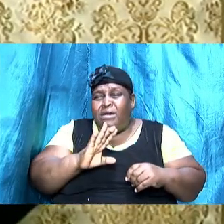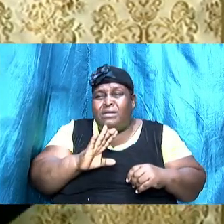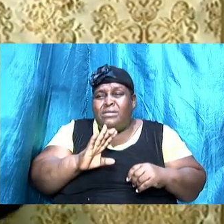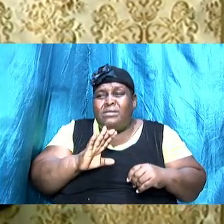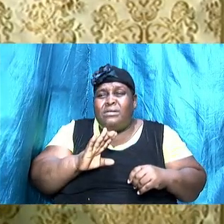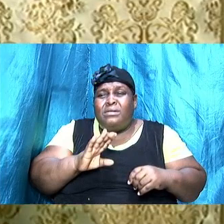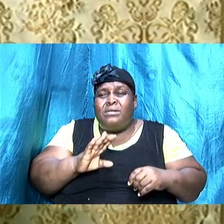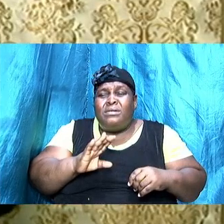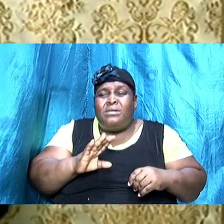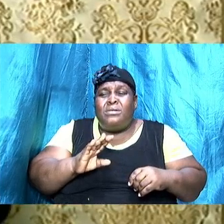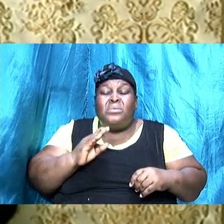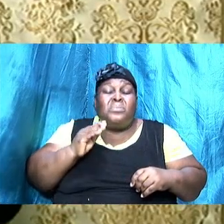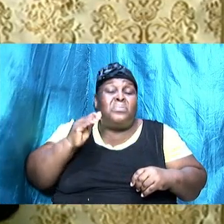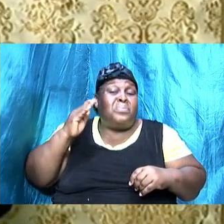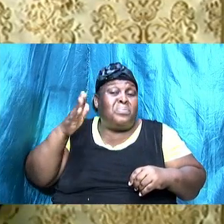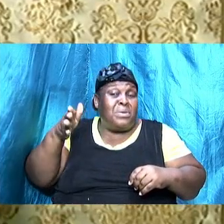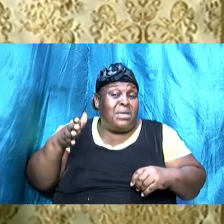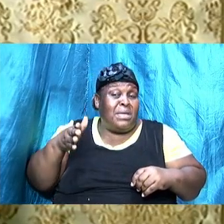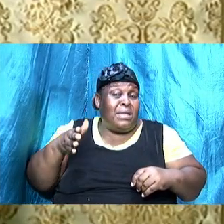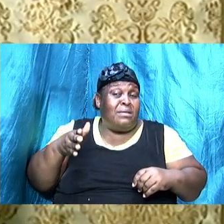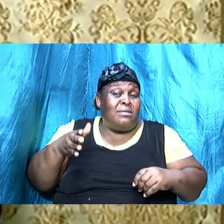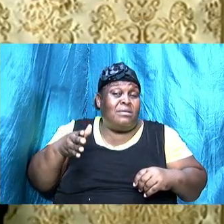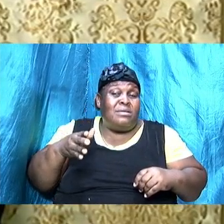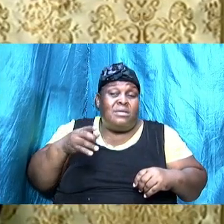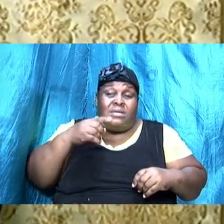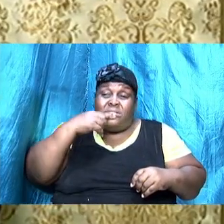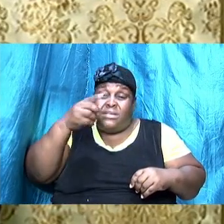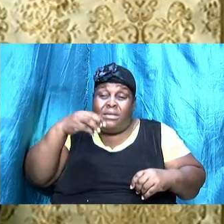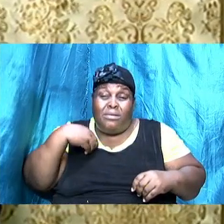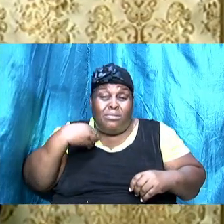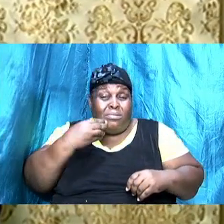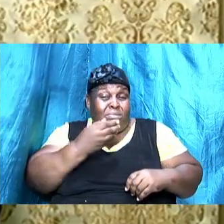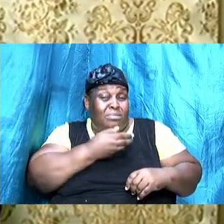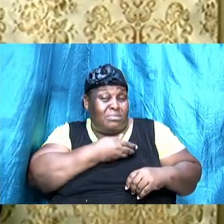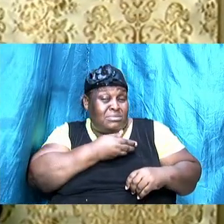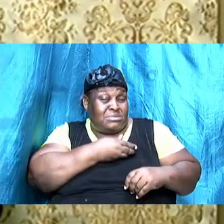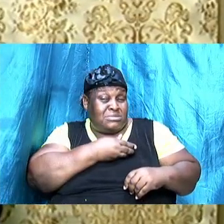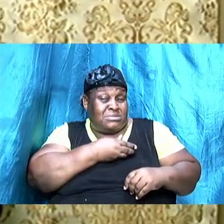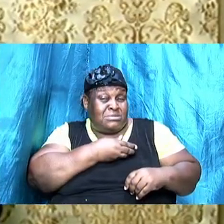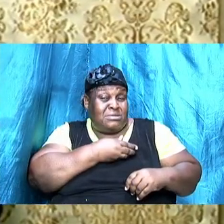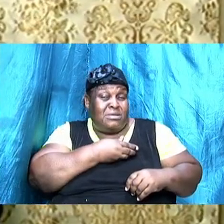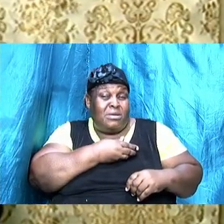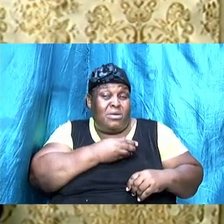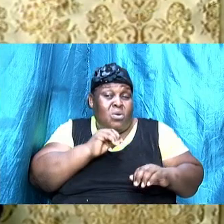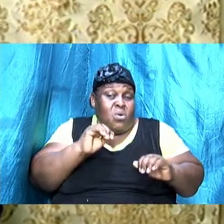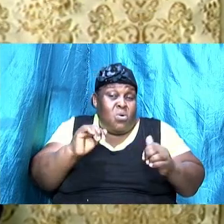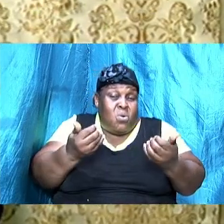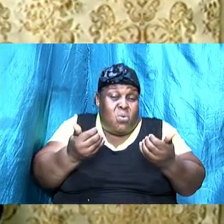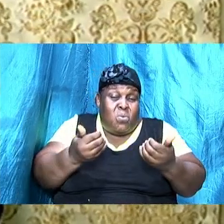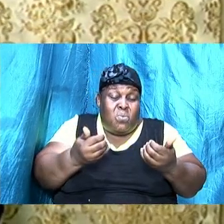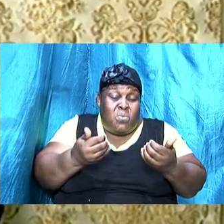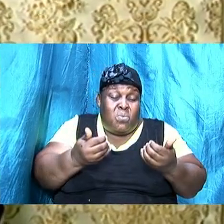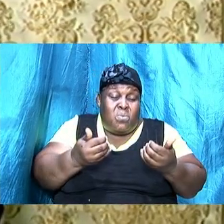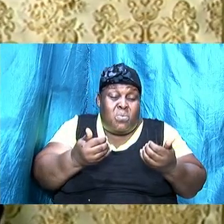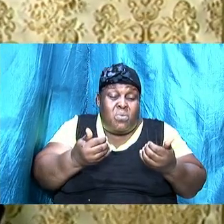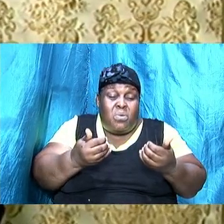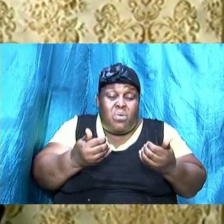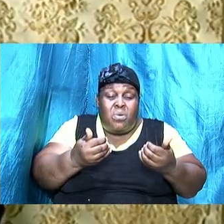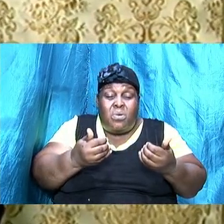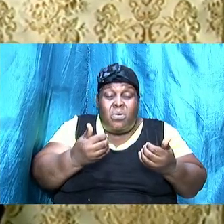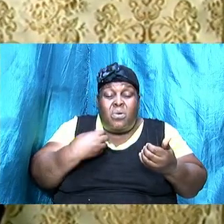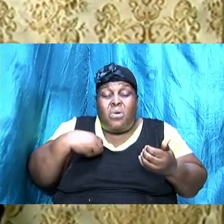the extent to which we emerge from a lot of the issues that we will